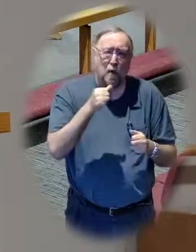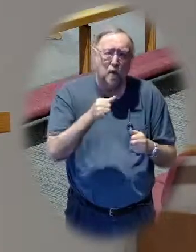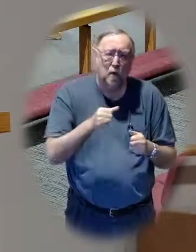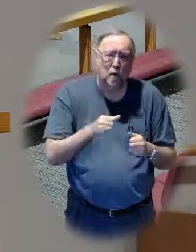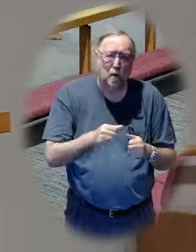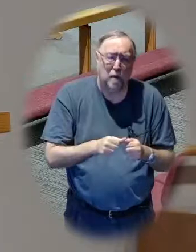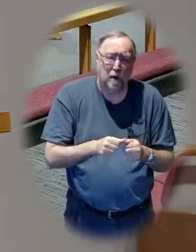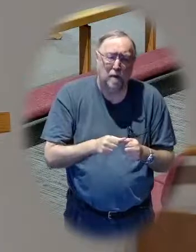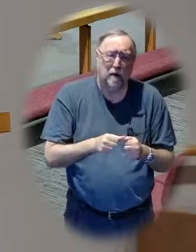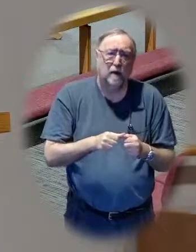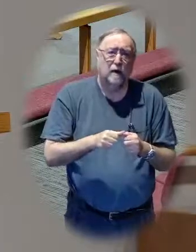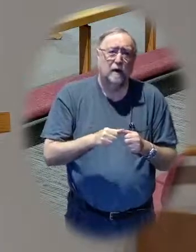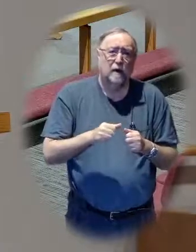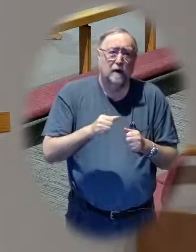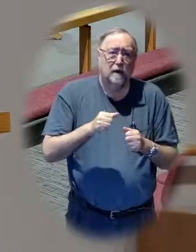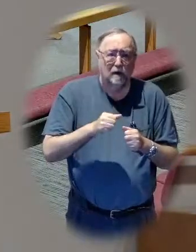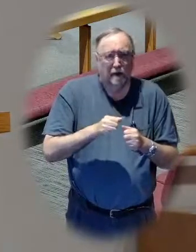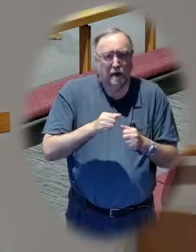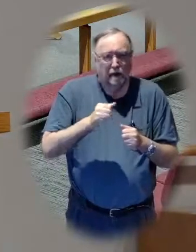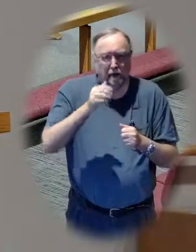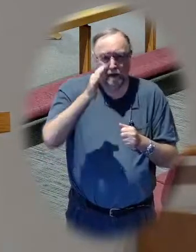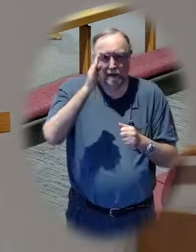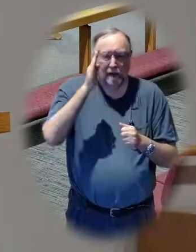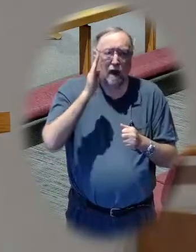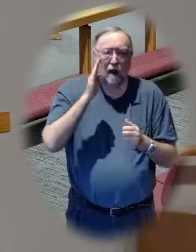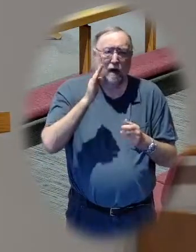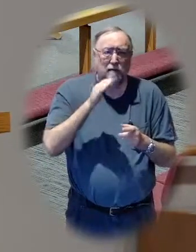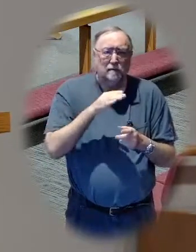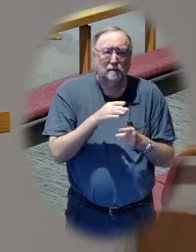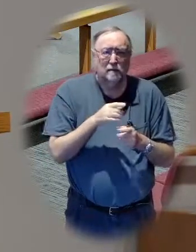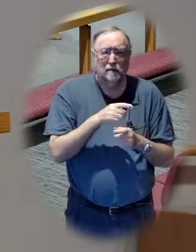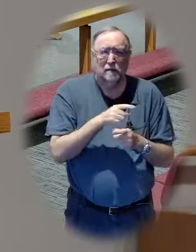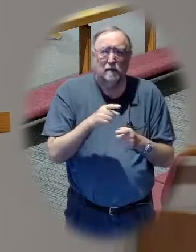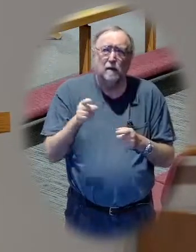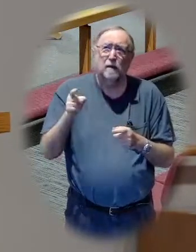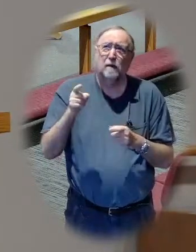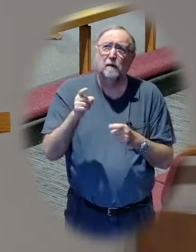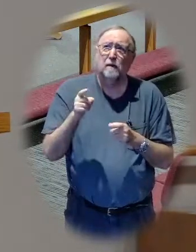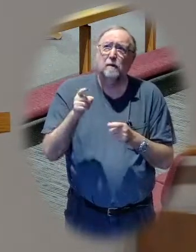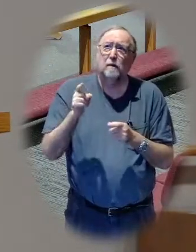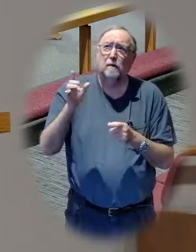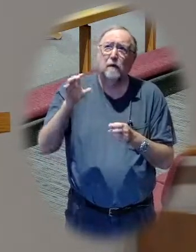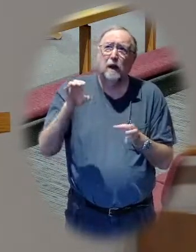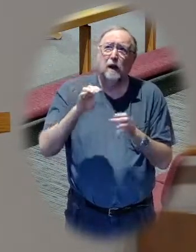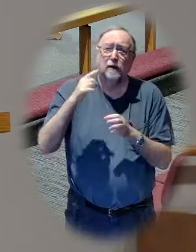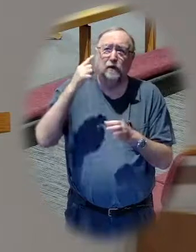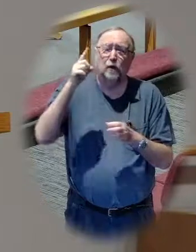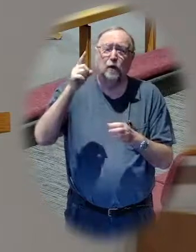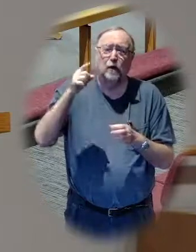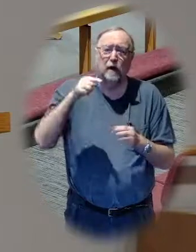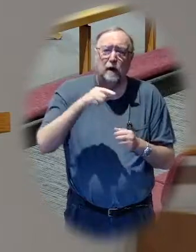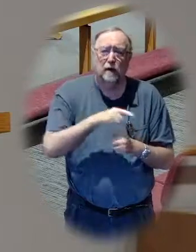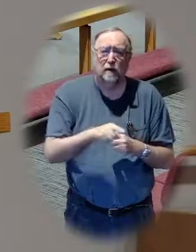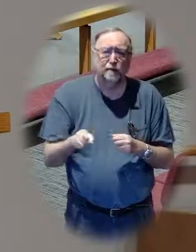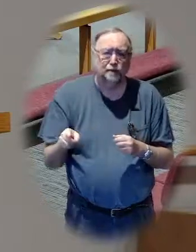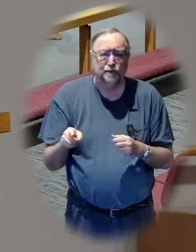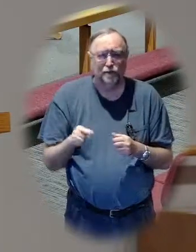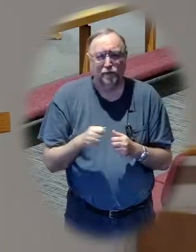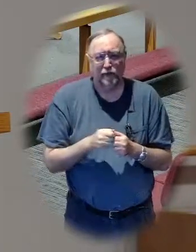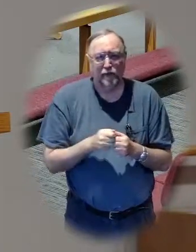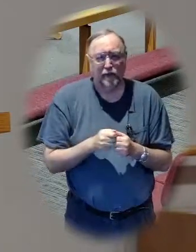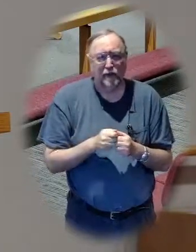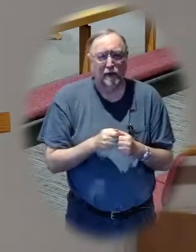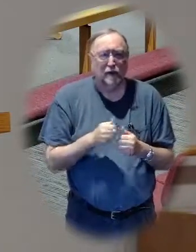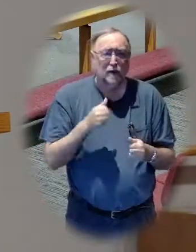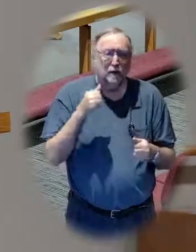I am and who you are and what I do for you. So to remember God's